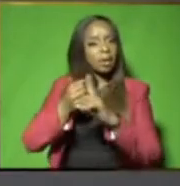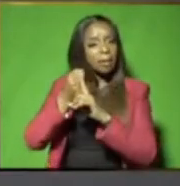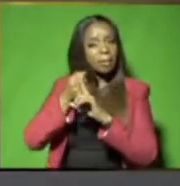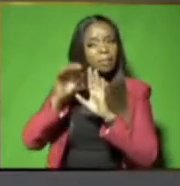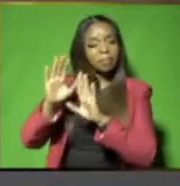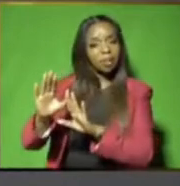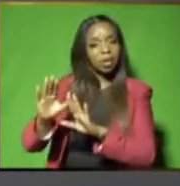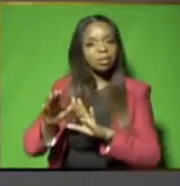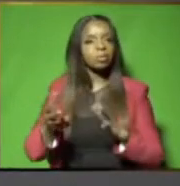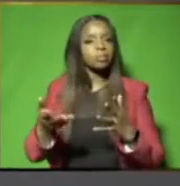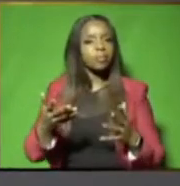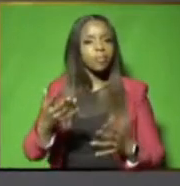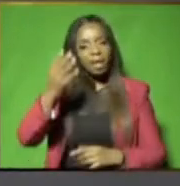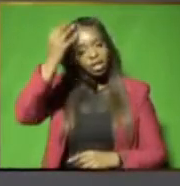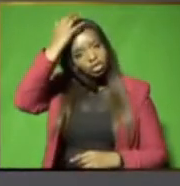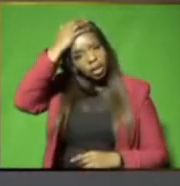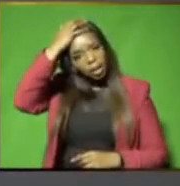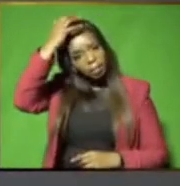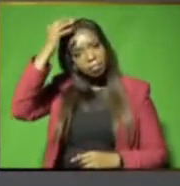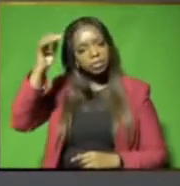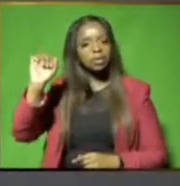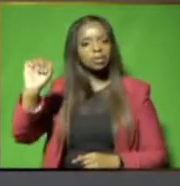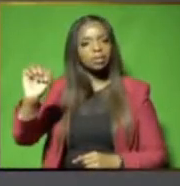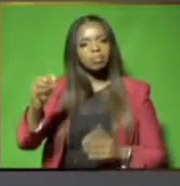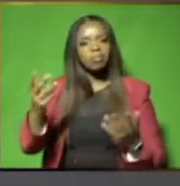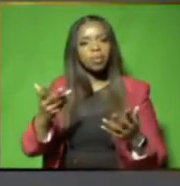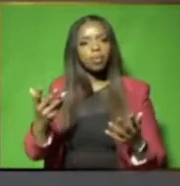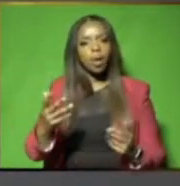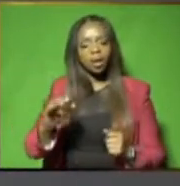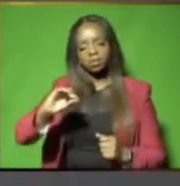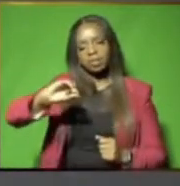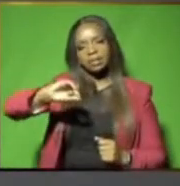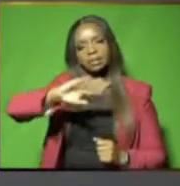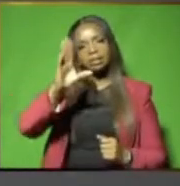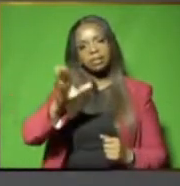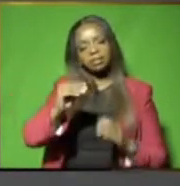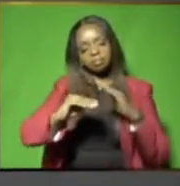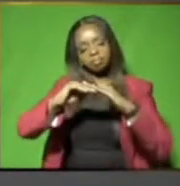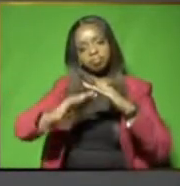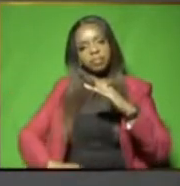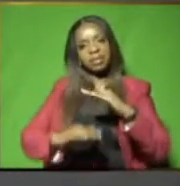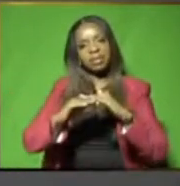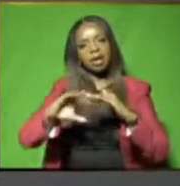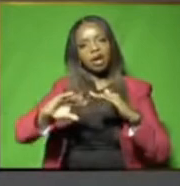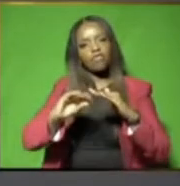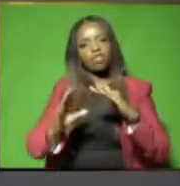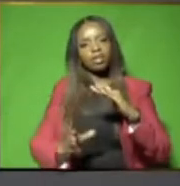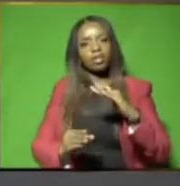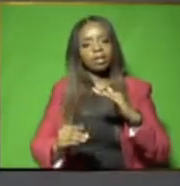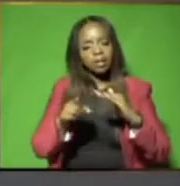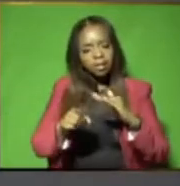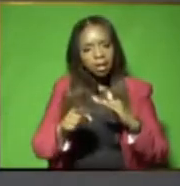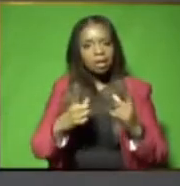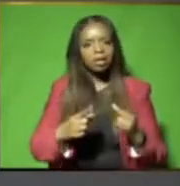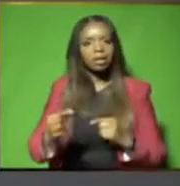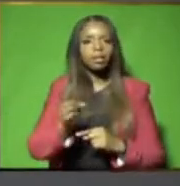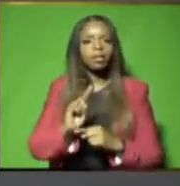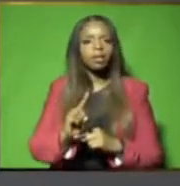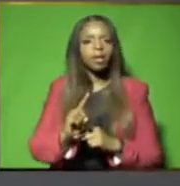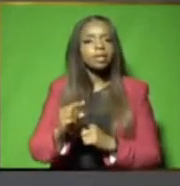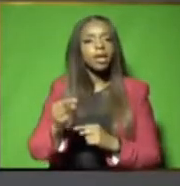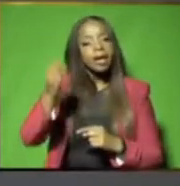waged by Islamist jihadists across the parts of sub-Saharan Africa, who recently were urged by Islamic